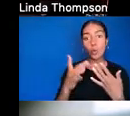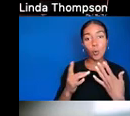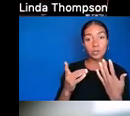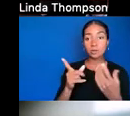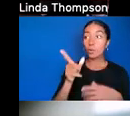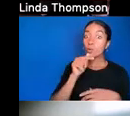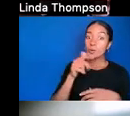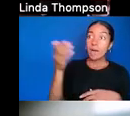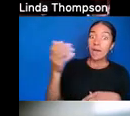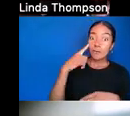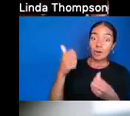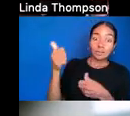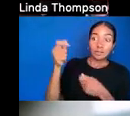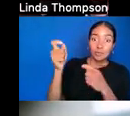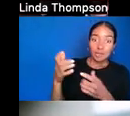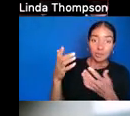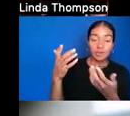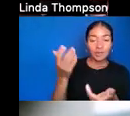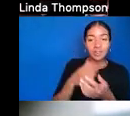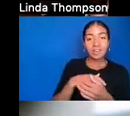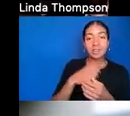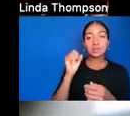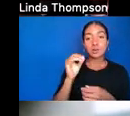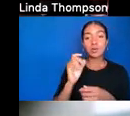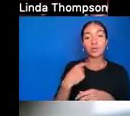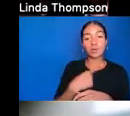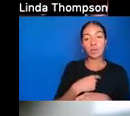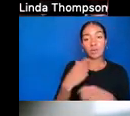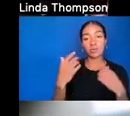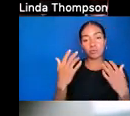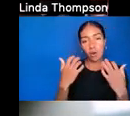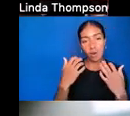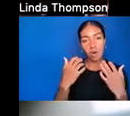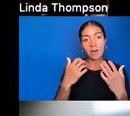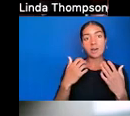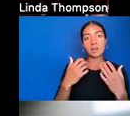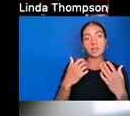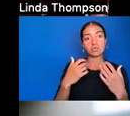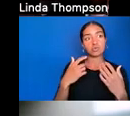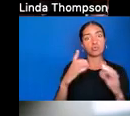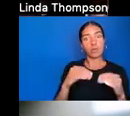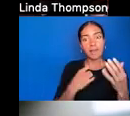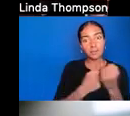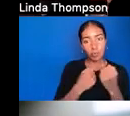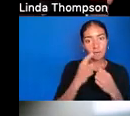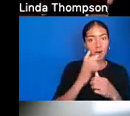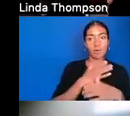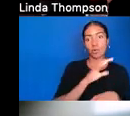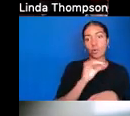be our director. So we want to be that and be the support for our coworkers